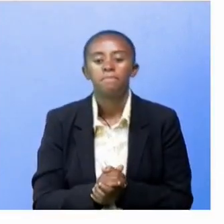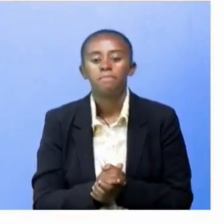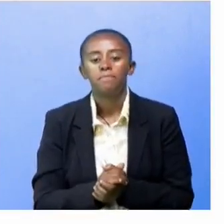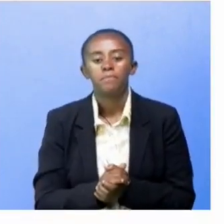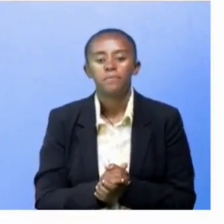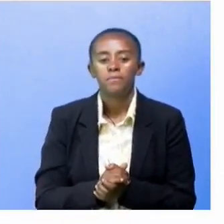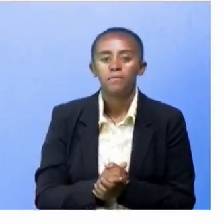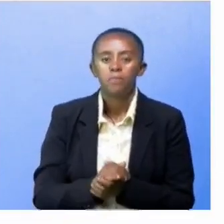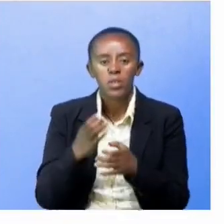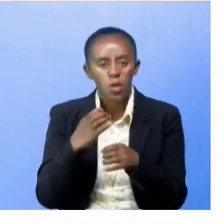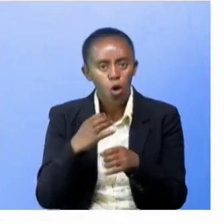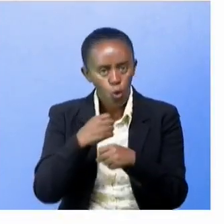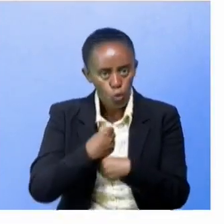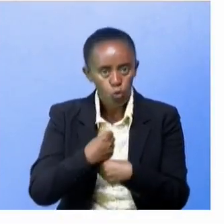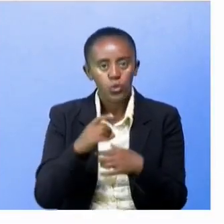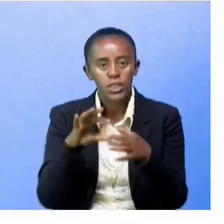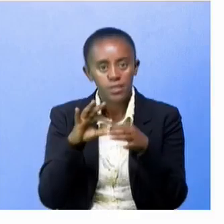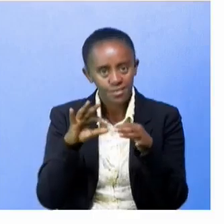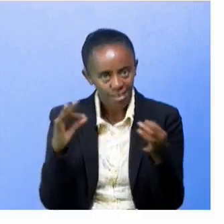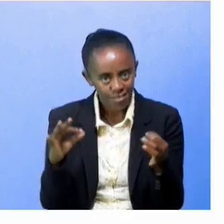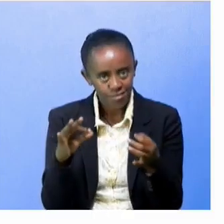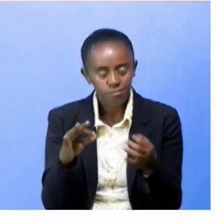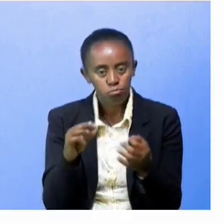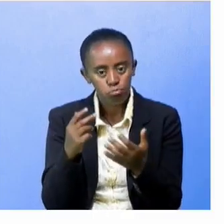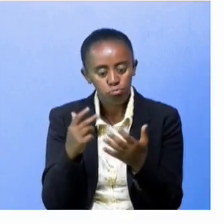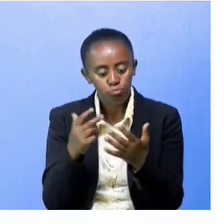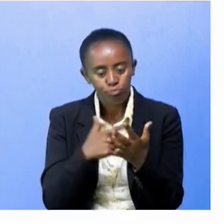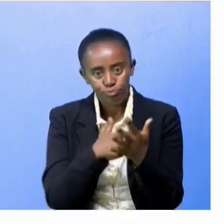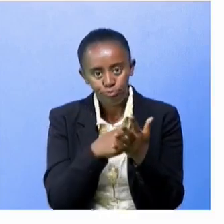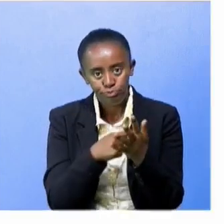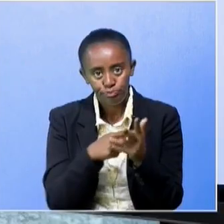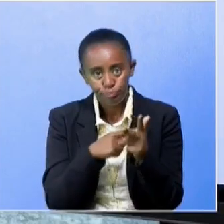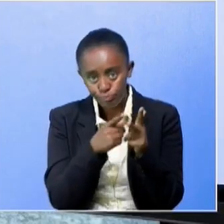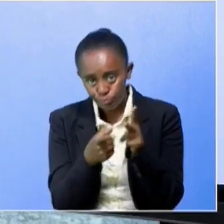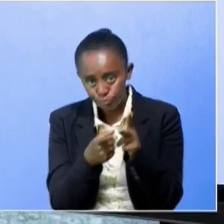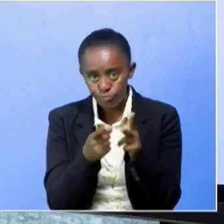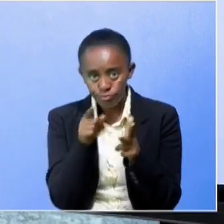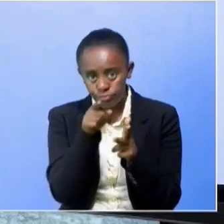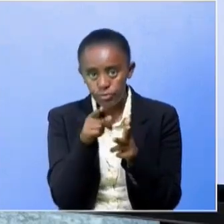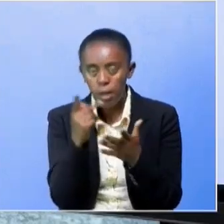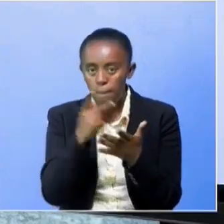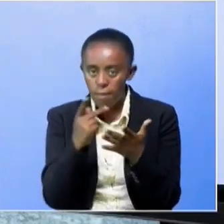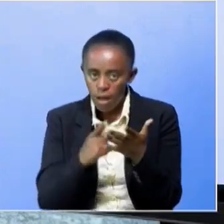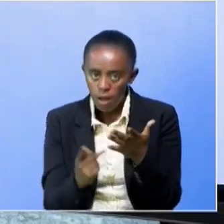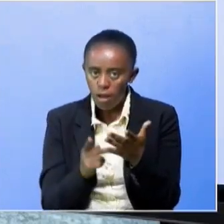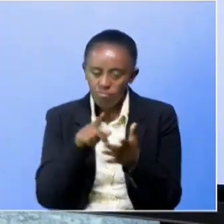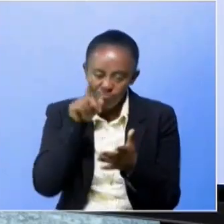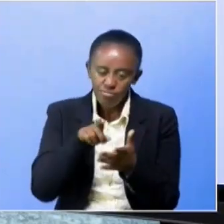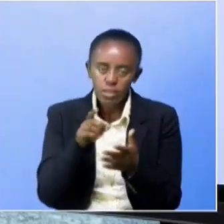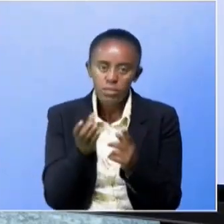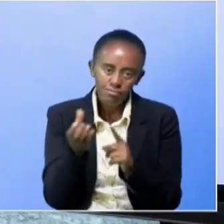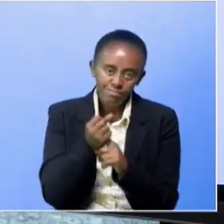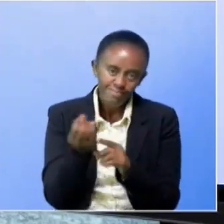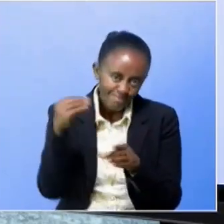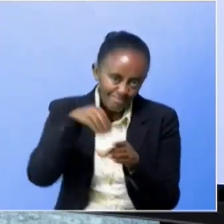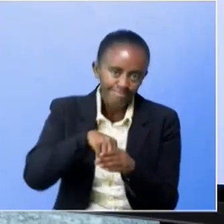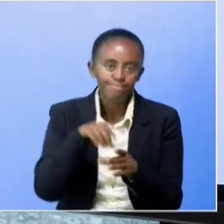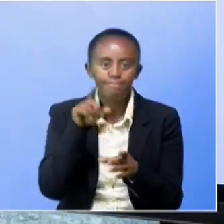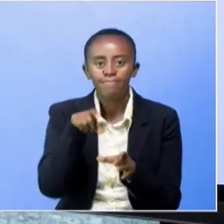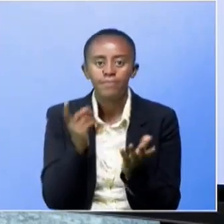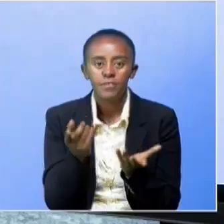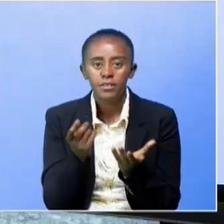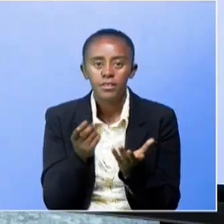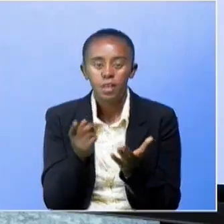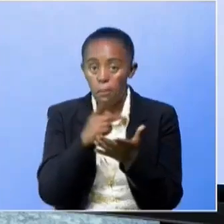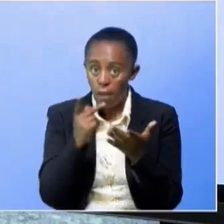A concluding sentence. These are all the things that a paragraph must have for it to become